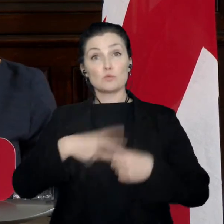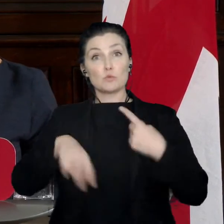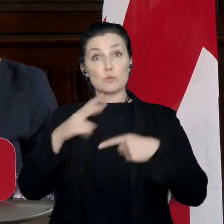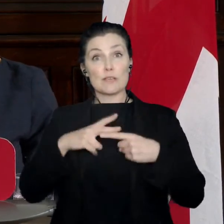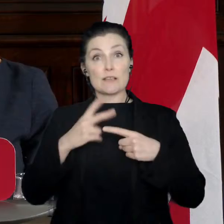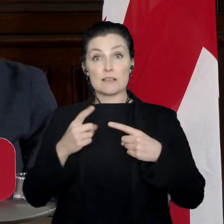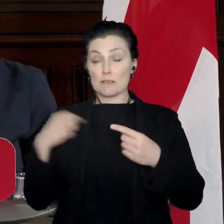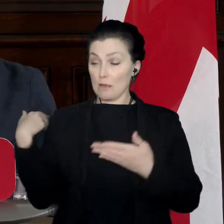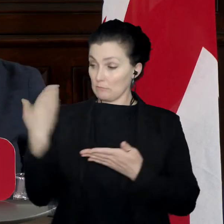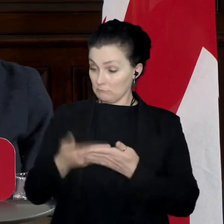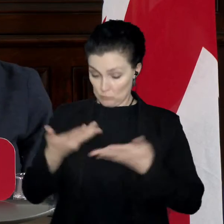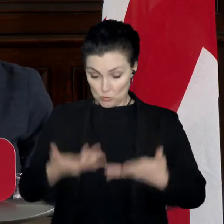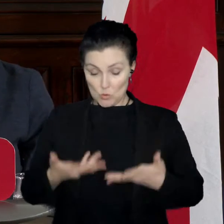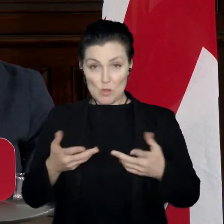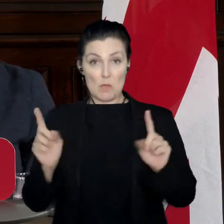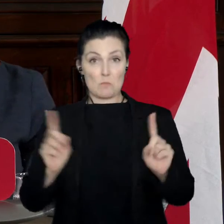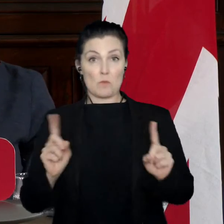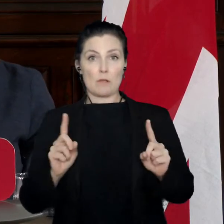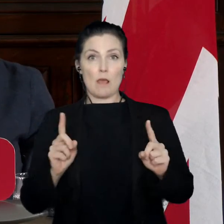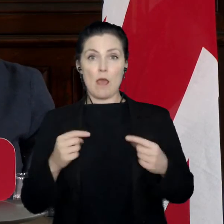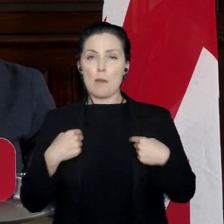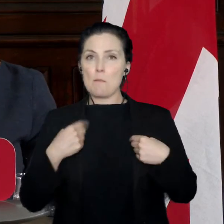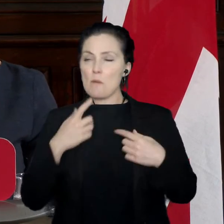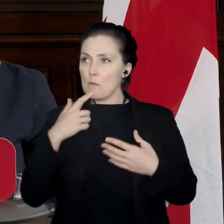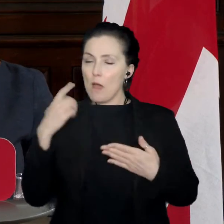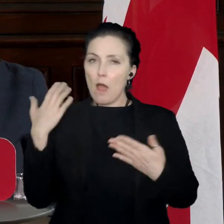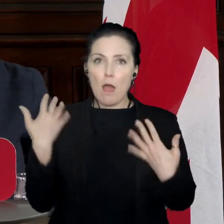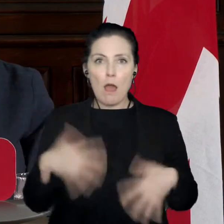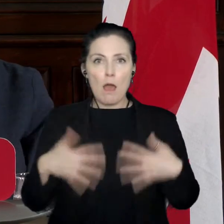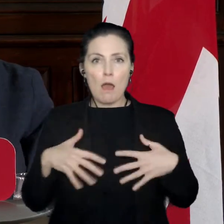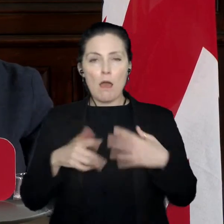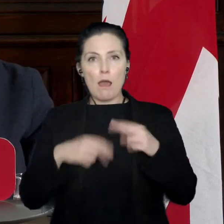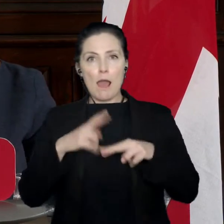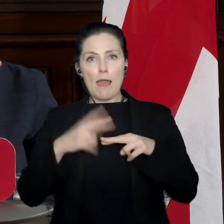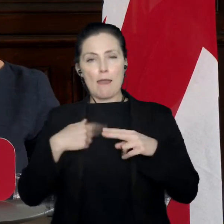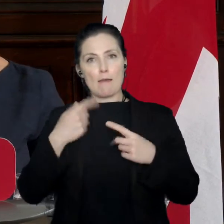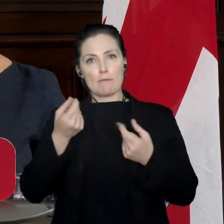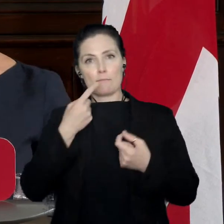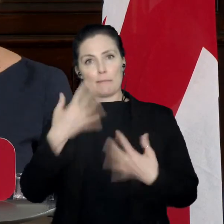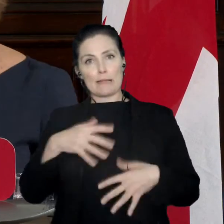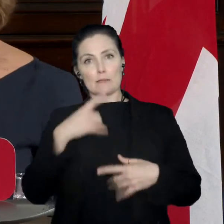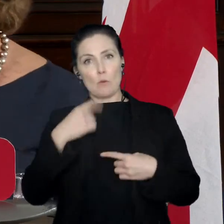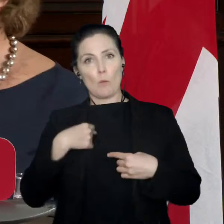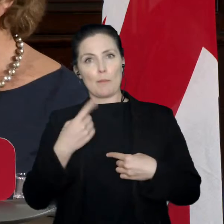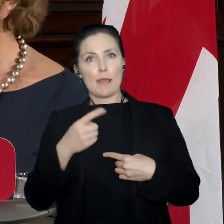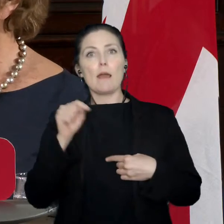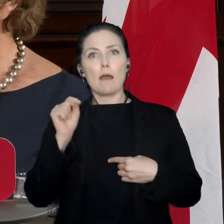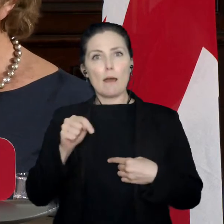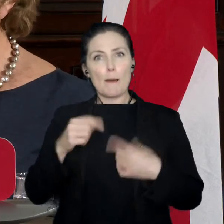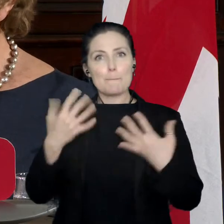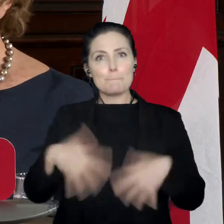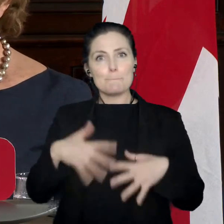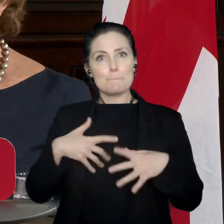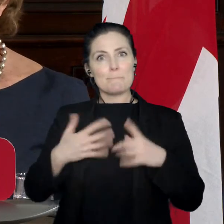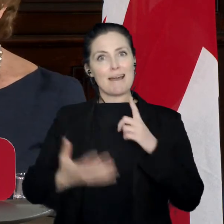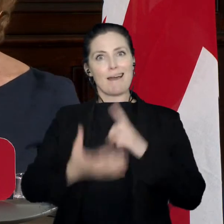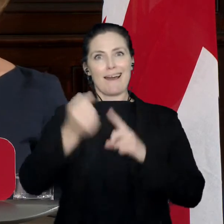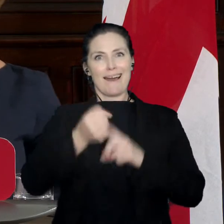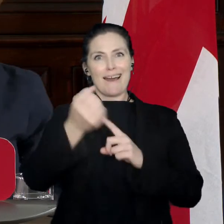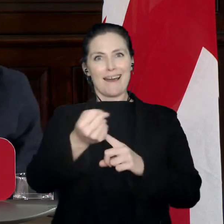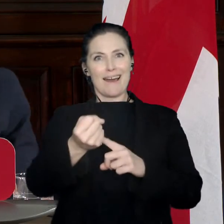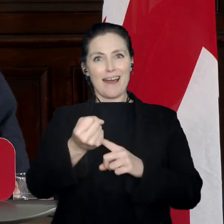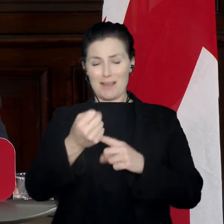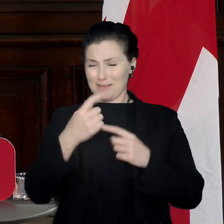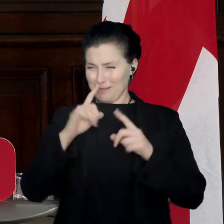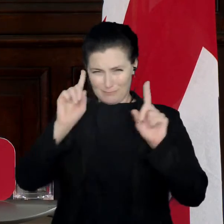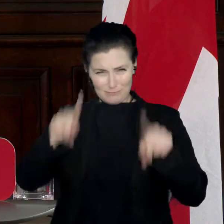been amazed that we have got so far. In fact, I would have told you there's no chance of making the progress that we have made.